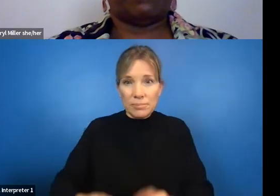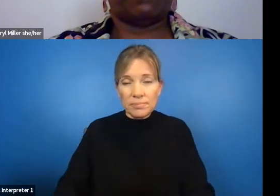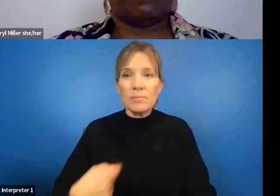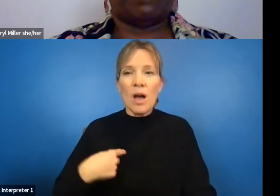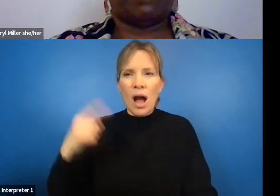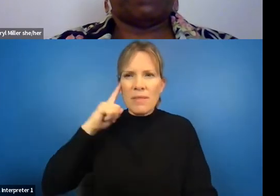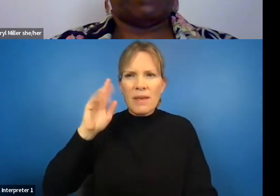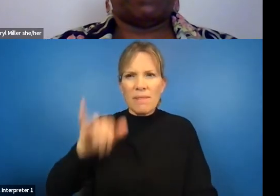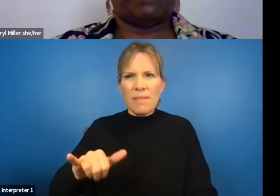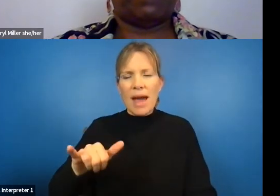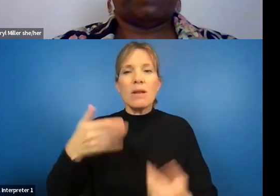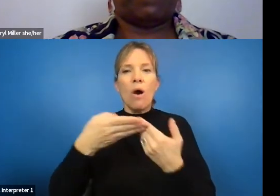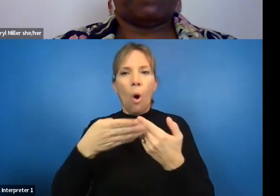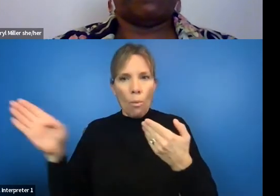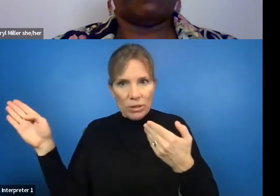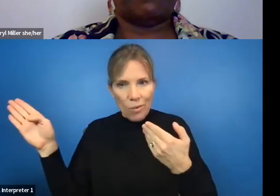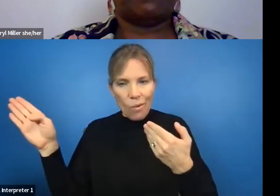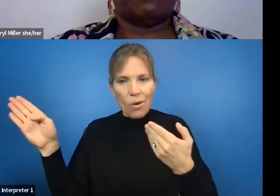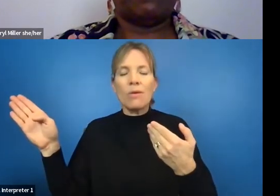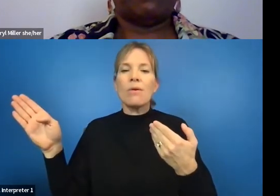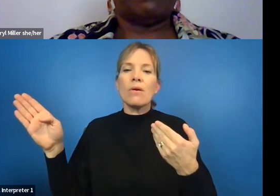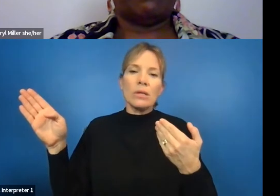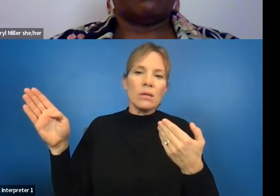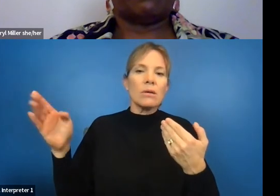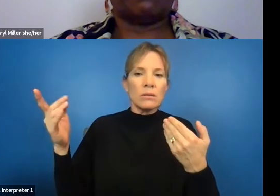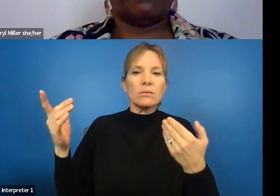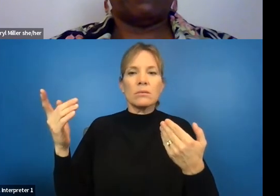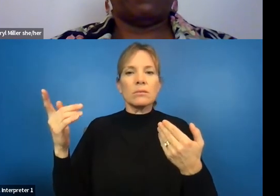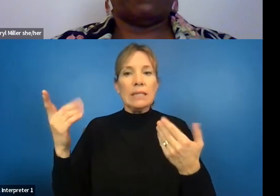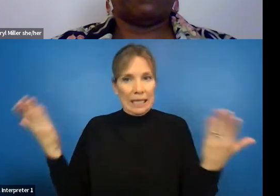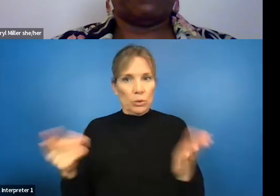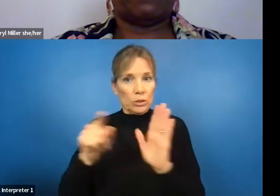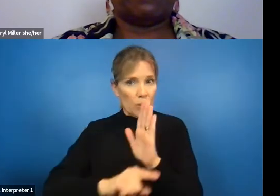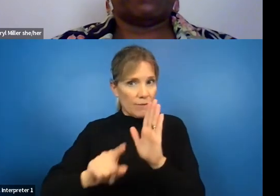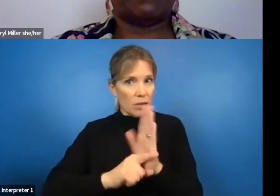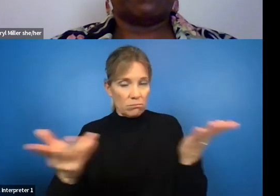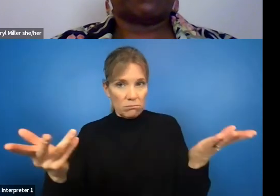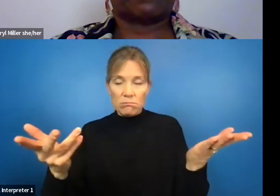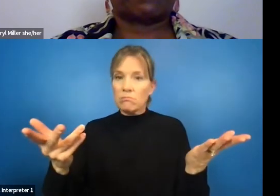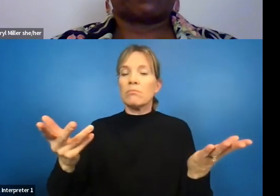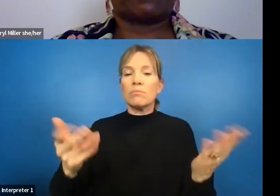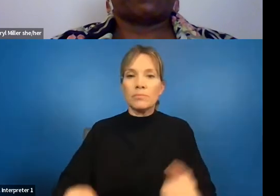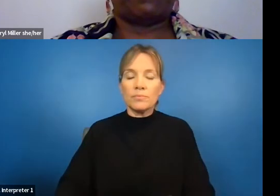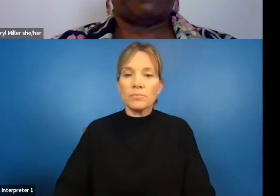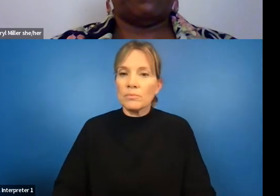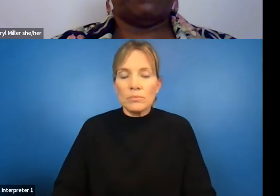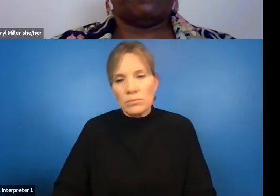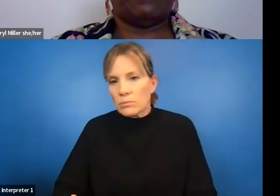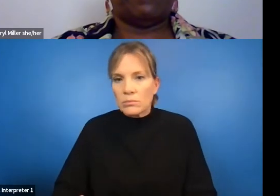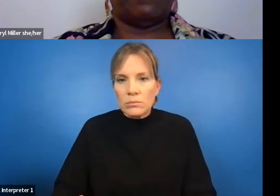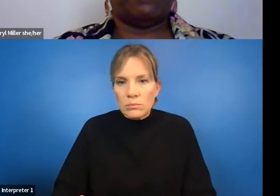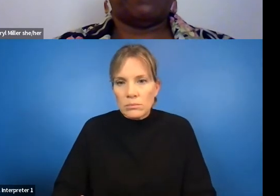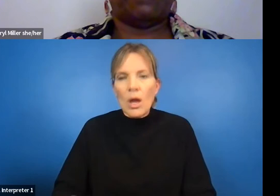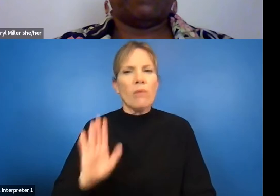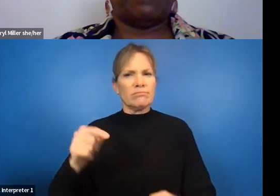think that sort of opened the door to in Springfield, where, and it, actually, let me